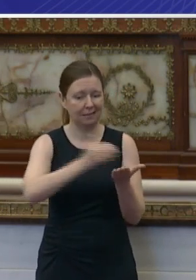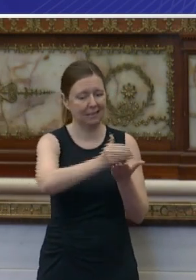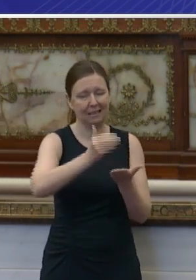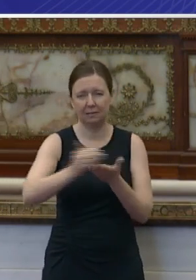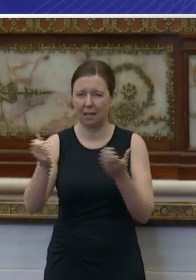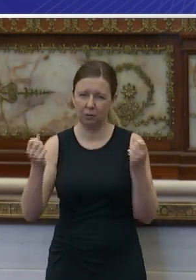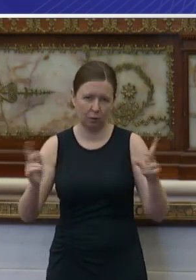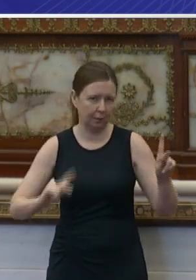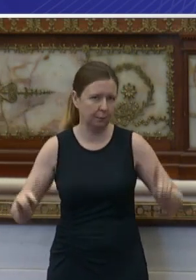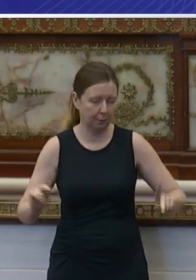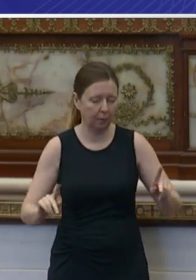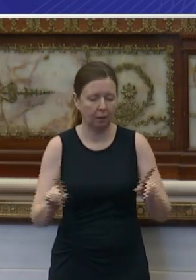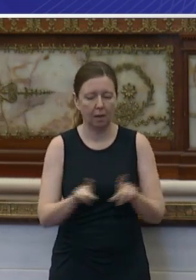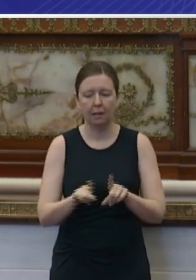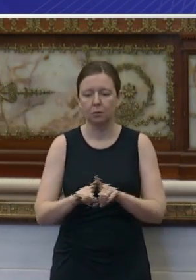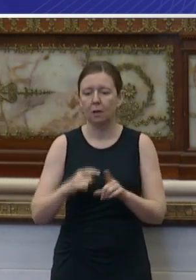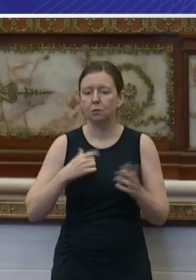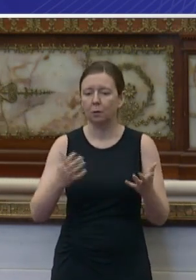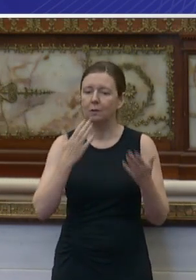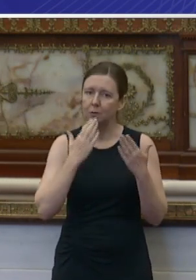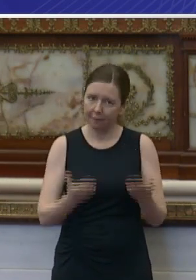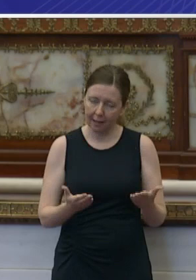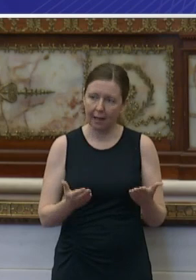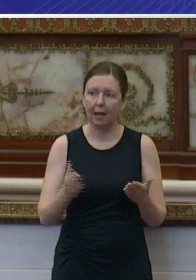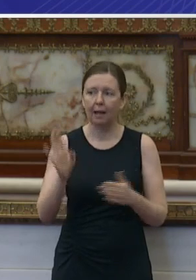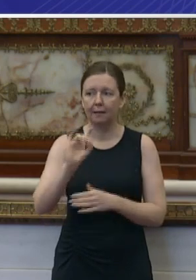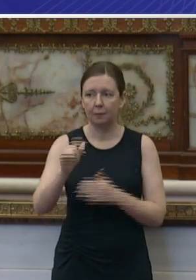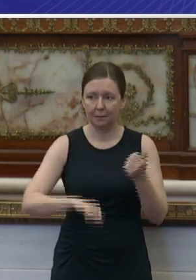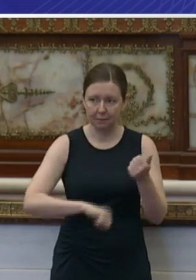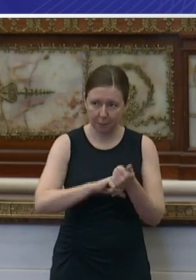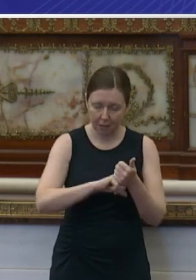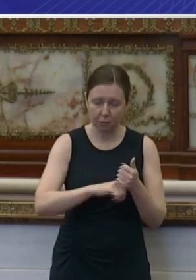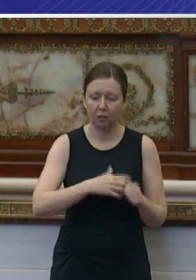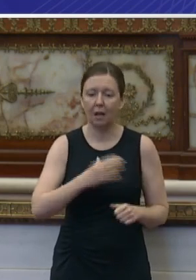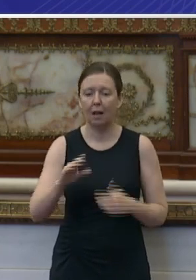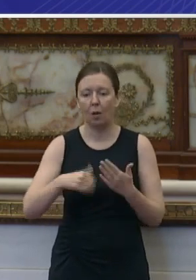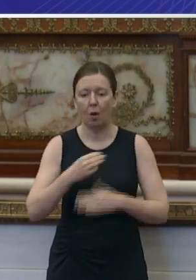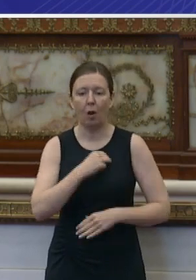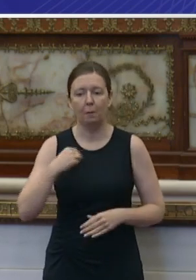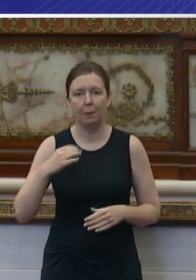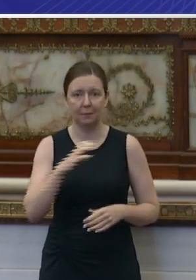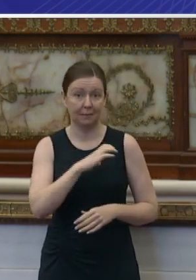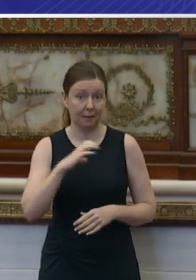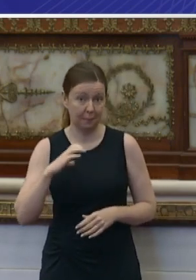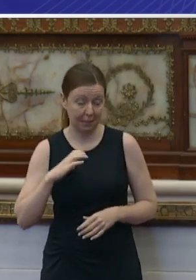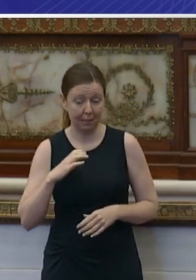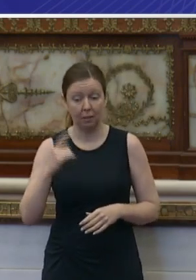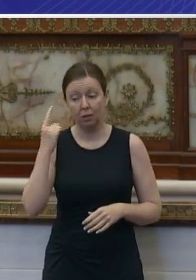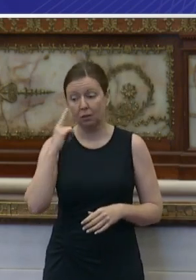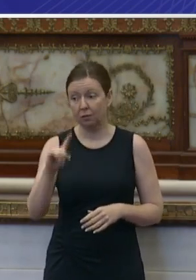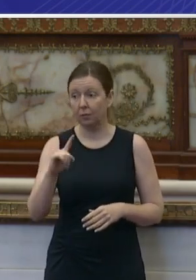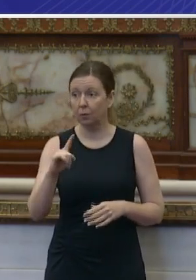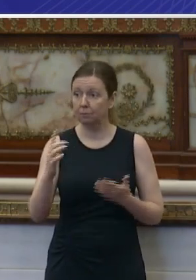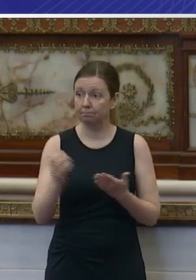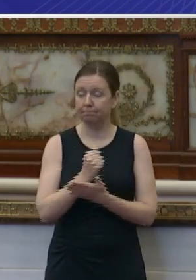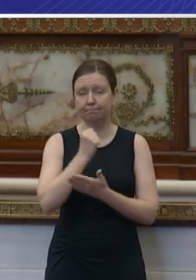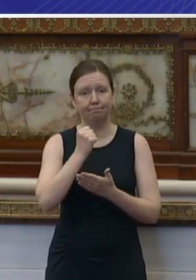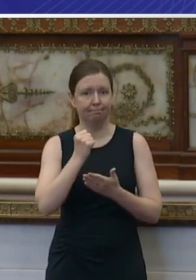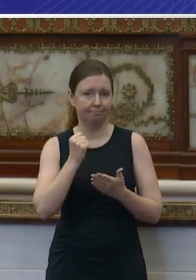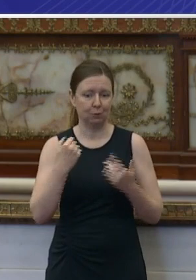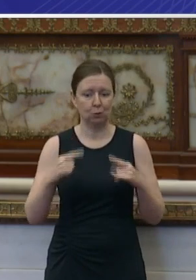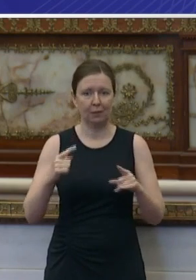many people as well. And so I just want to thank the bill's sponsor and all members of the committee for taking a bold step